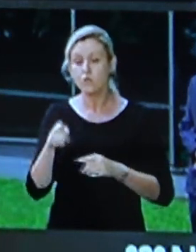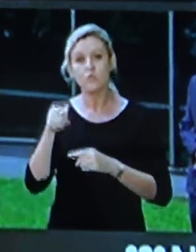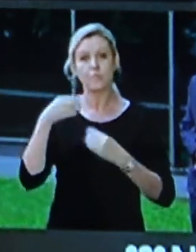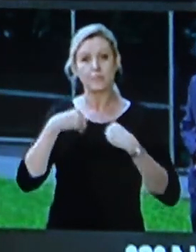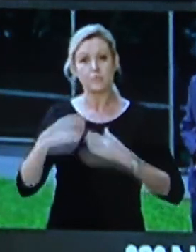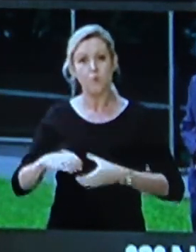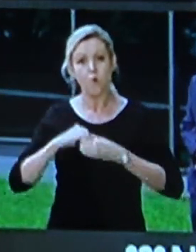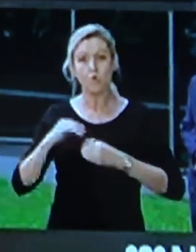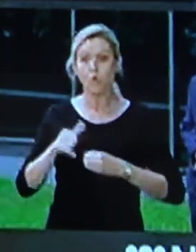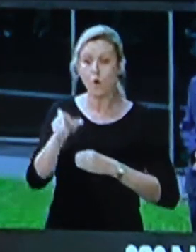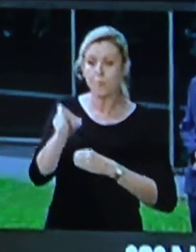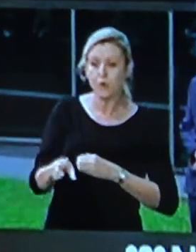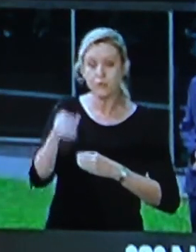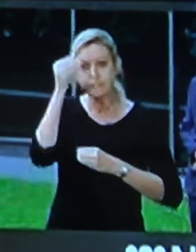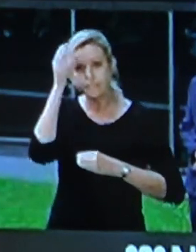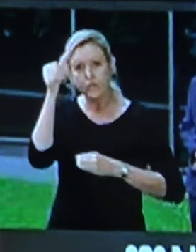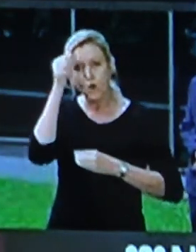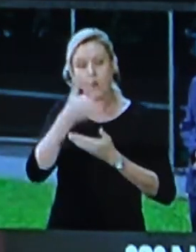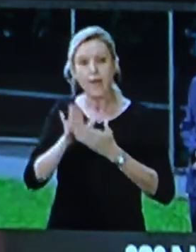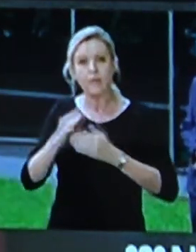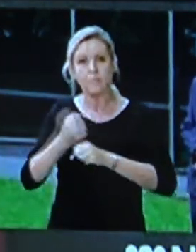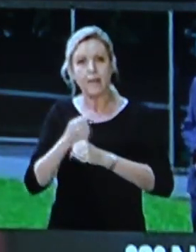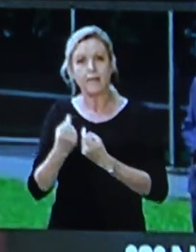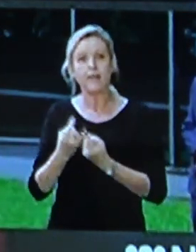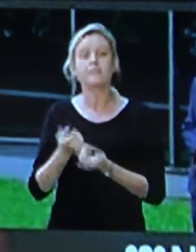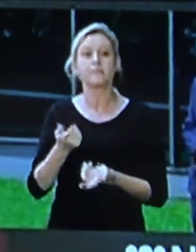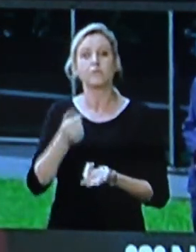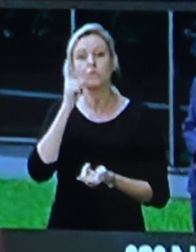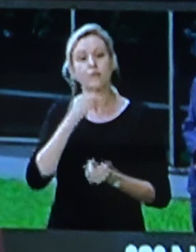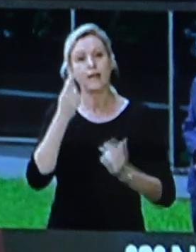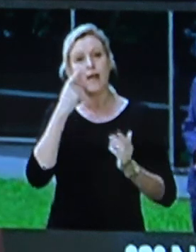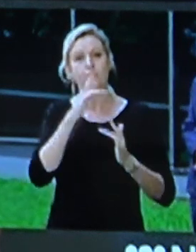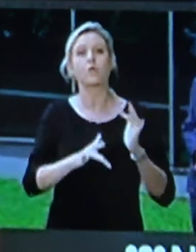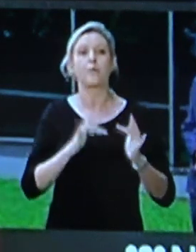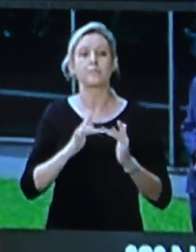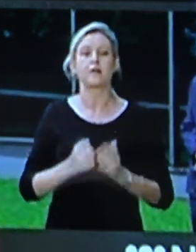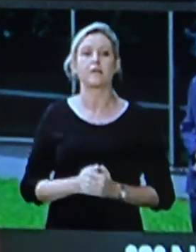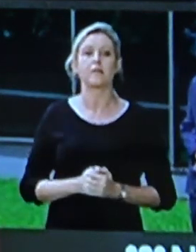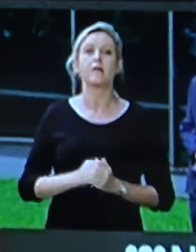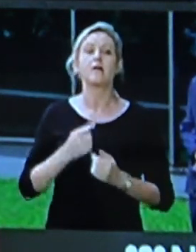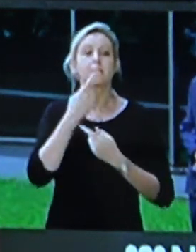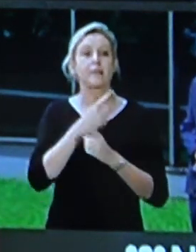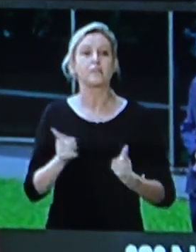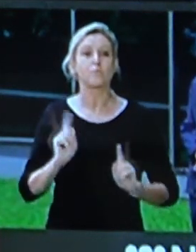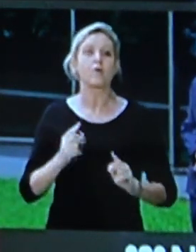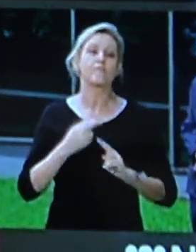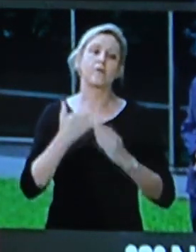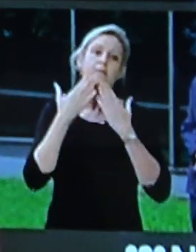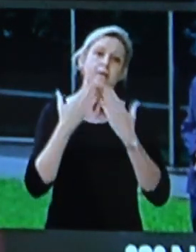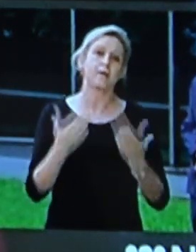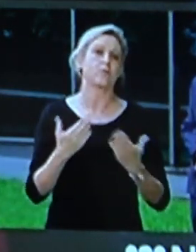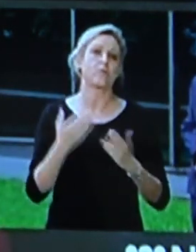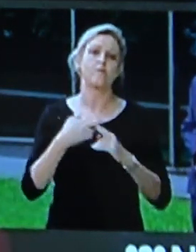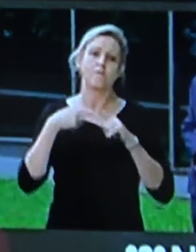able to do in New South Wales, you can do it through that portal. But again today, my message is to thank everybody for their cooperation, to